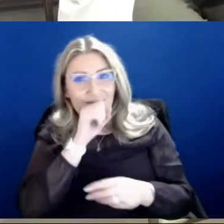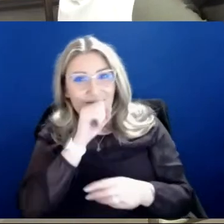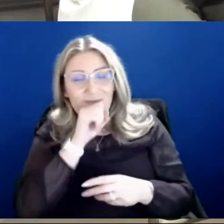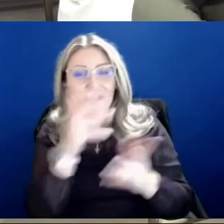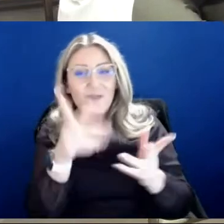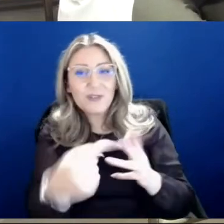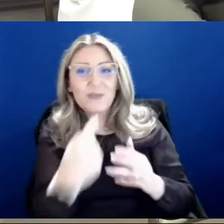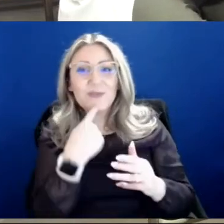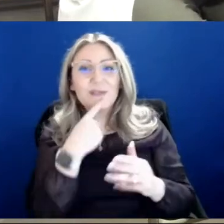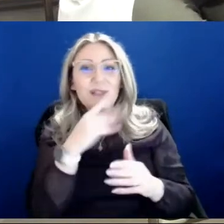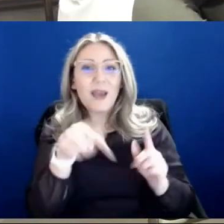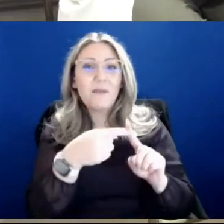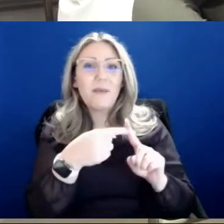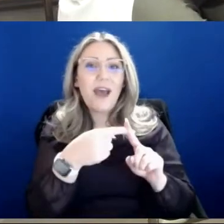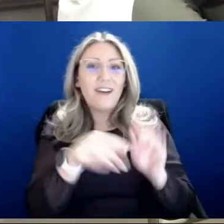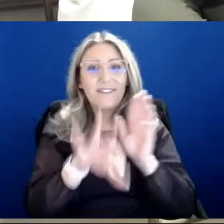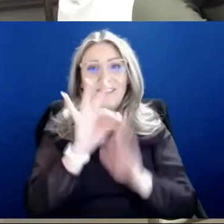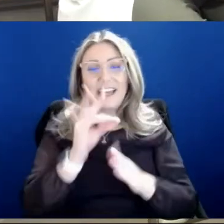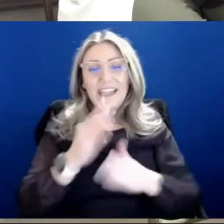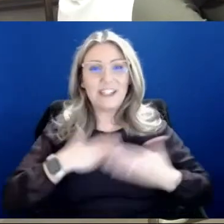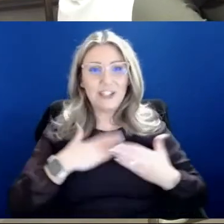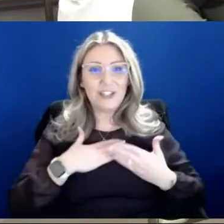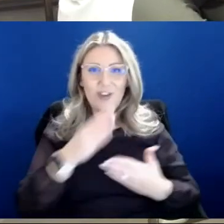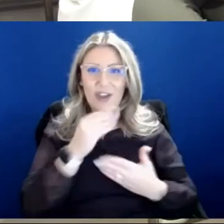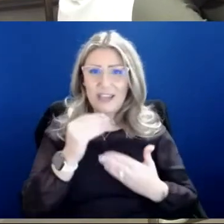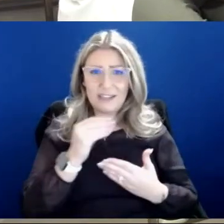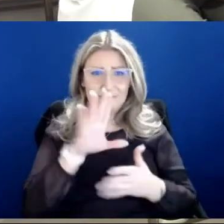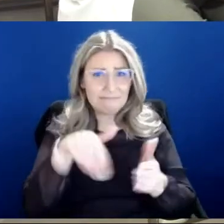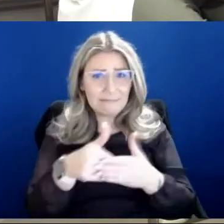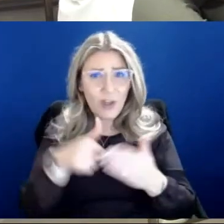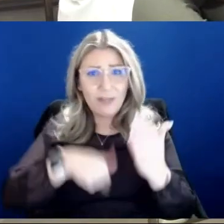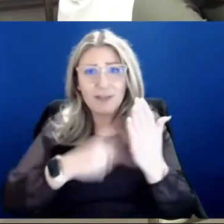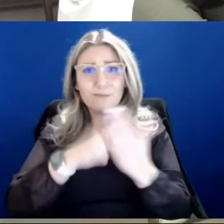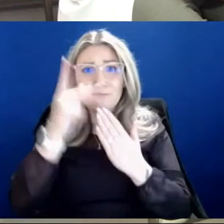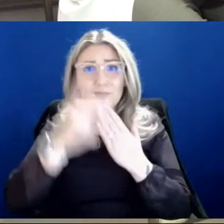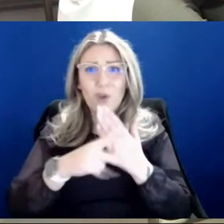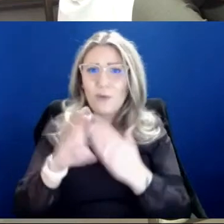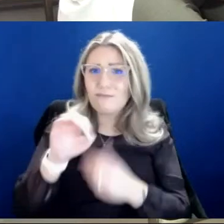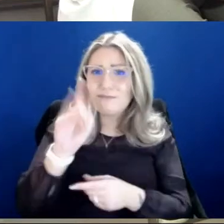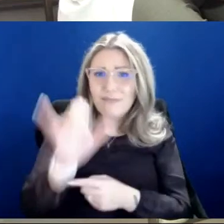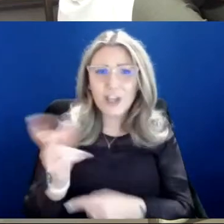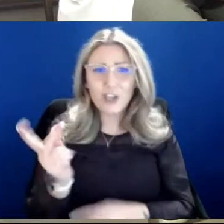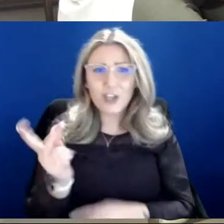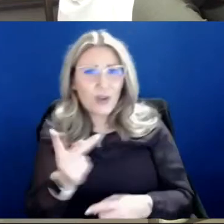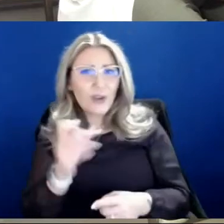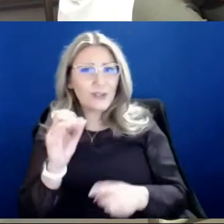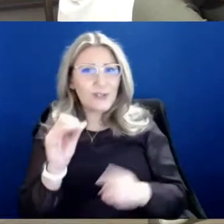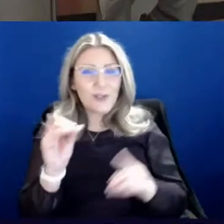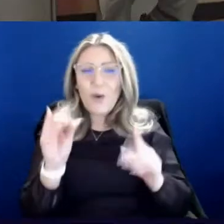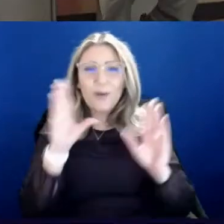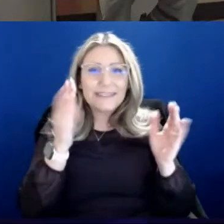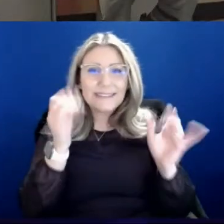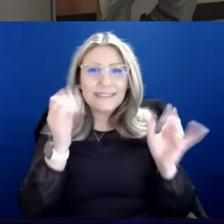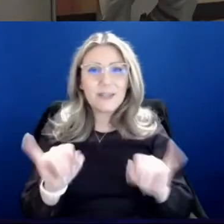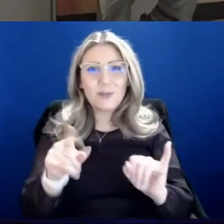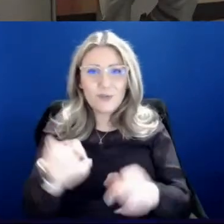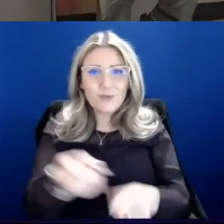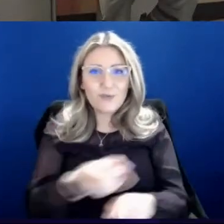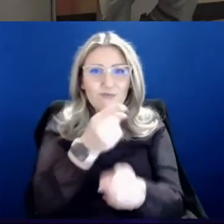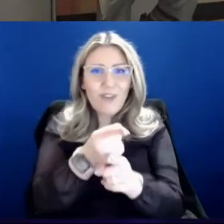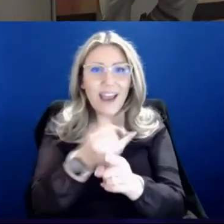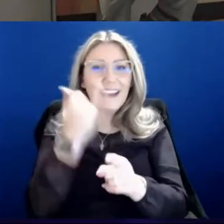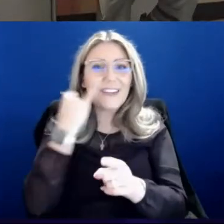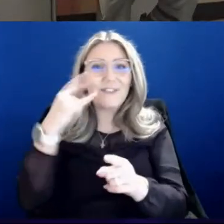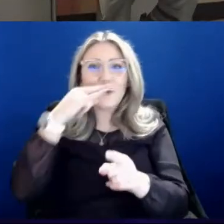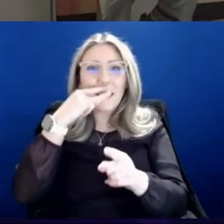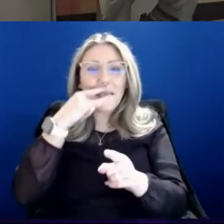though, and that goes along with this whole show, which is Becky. Becky, you guys are so alike. You're right. If you were the kids on the back of the school bus,